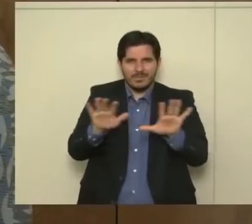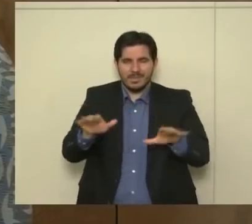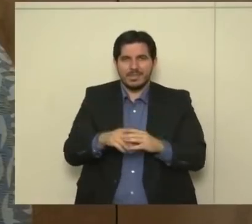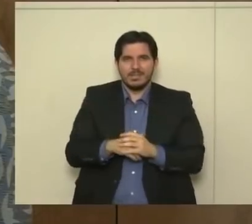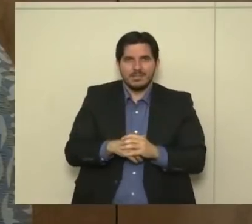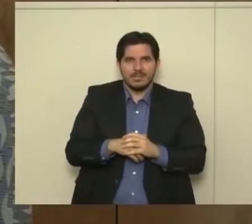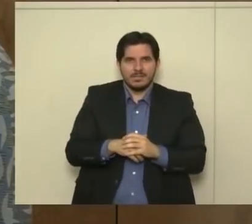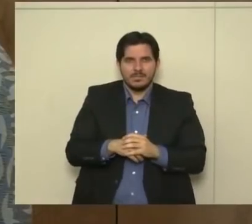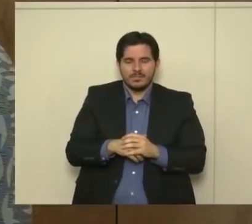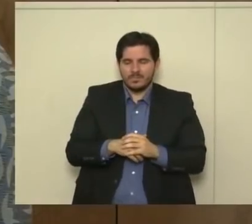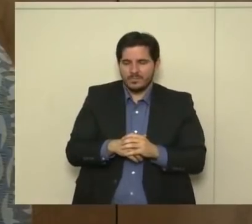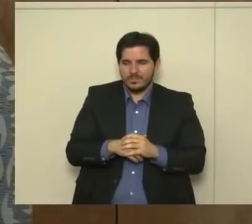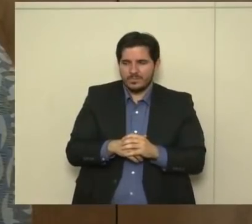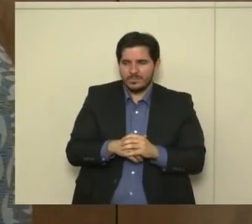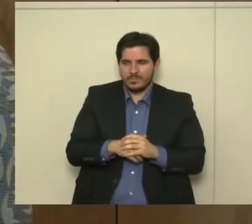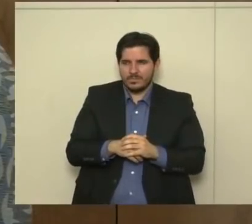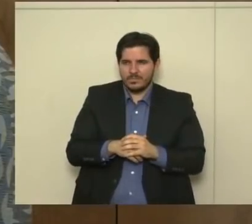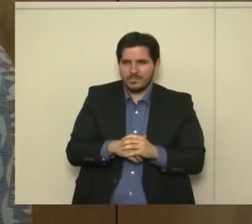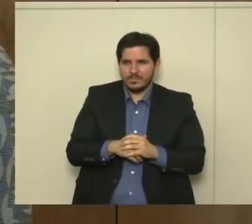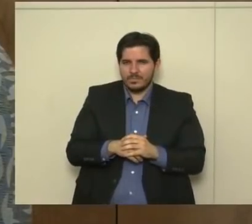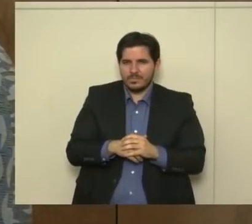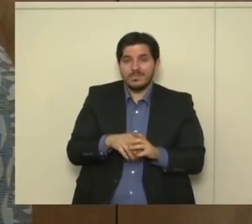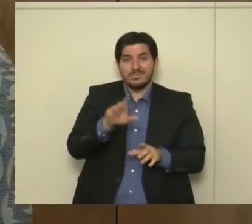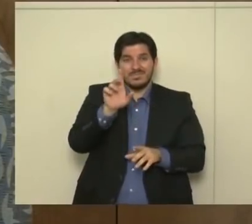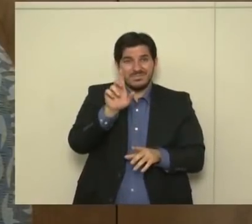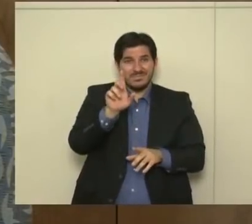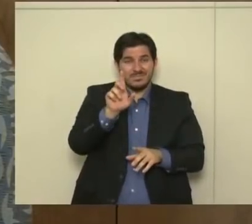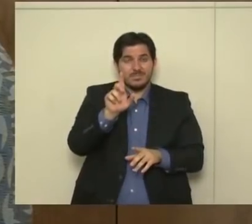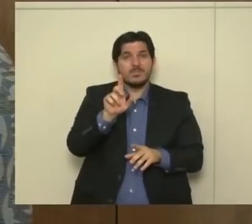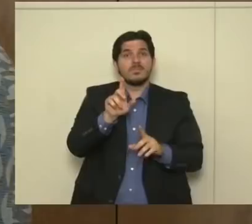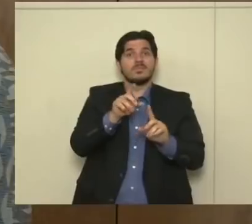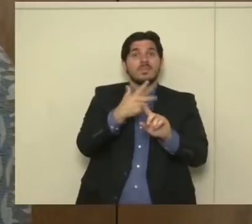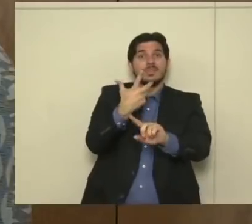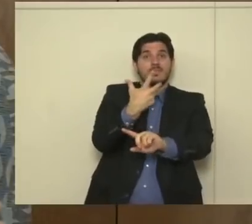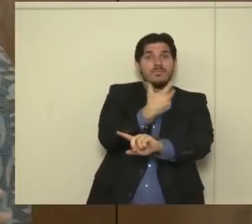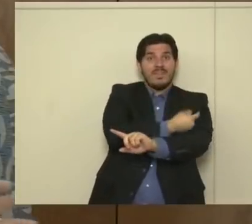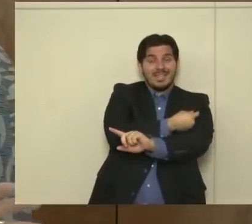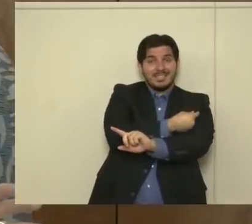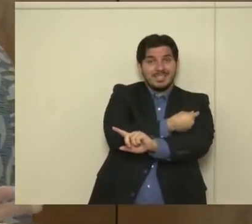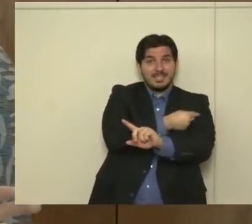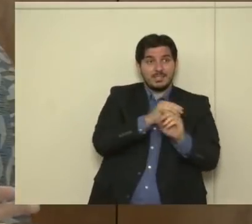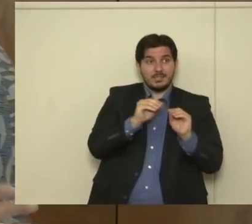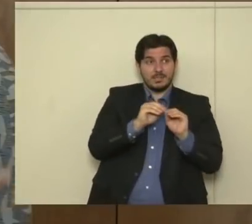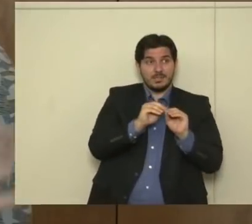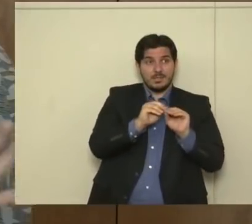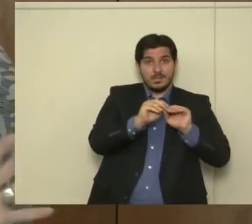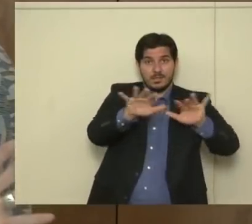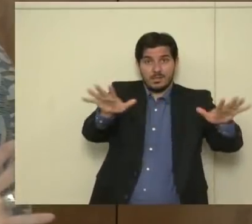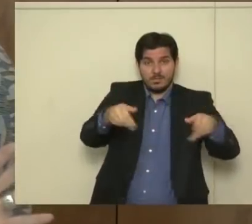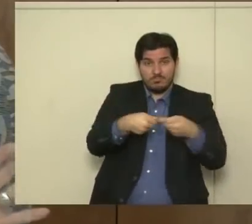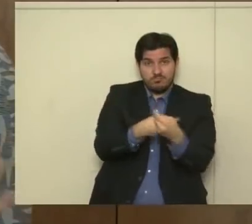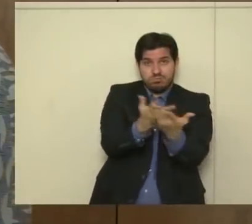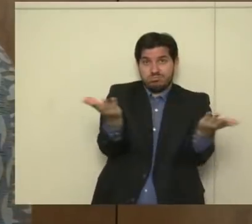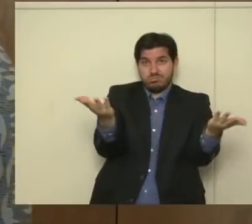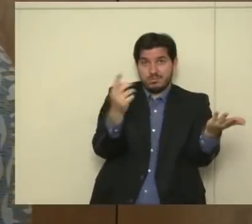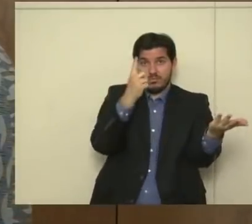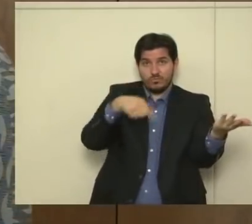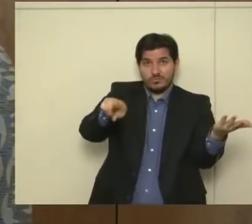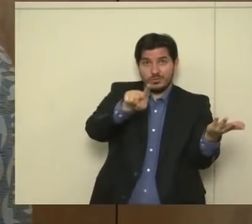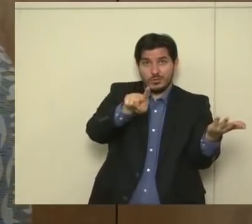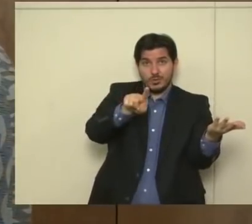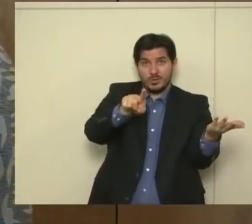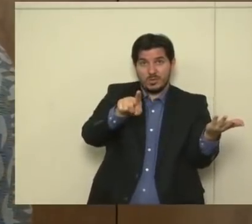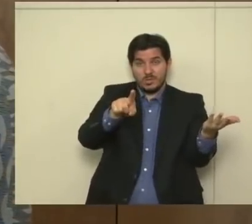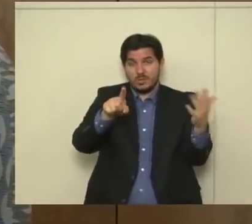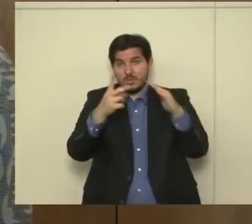a vaccine, which is basically 9 to 12 months from now. If everything goes right, everything,